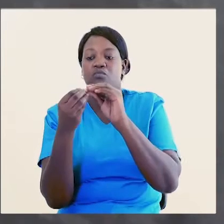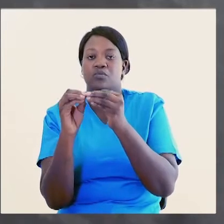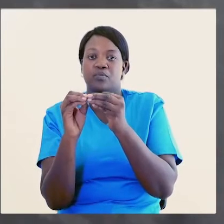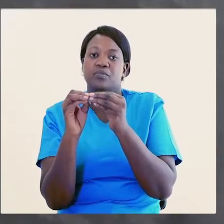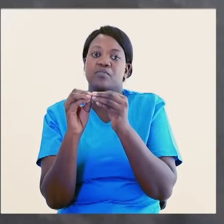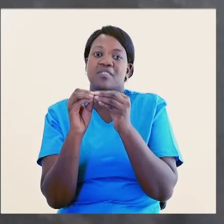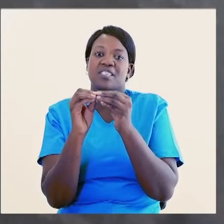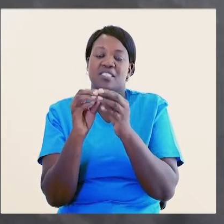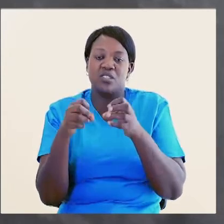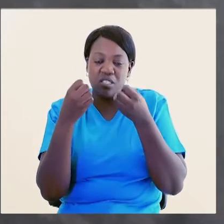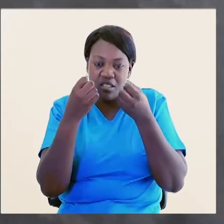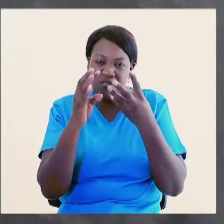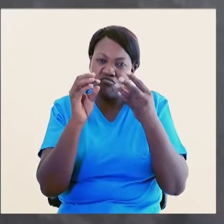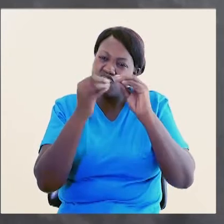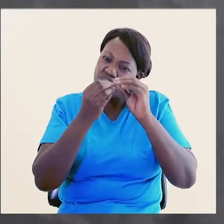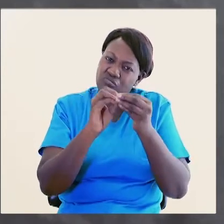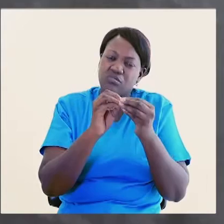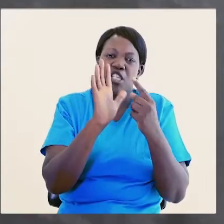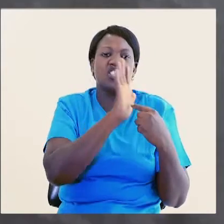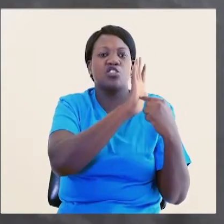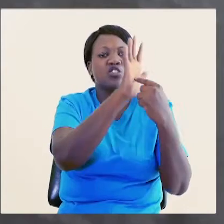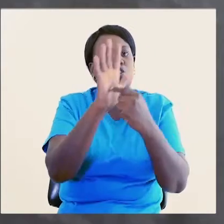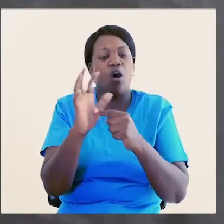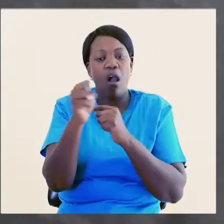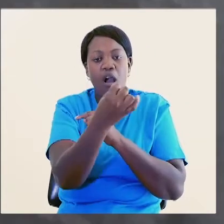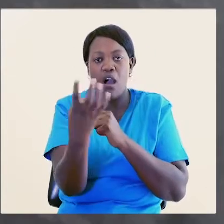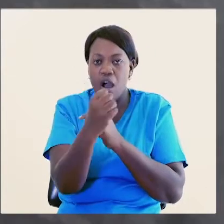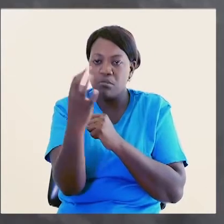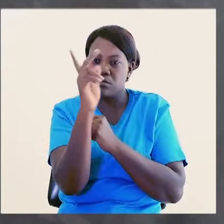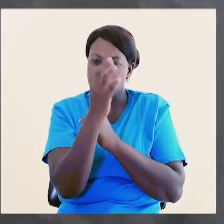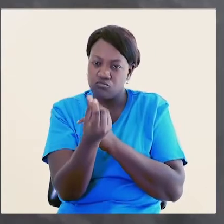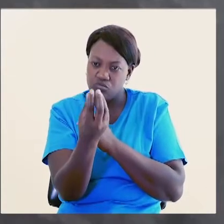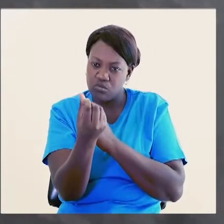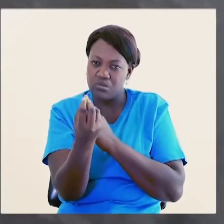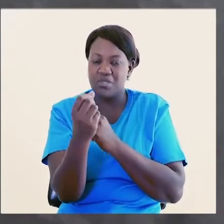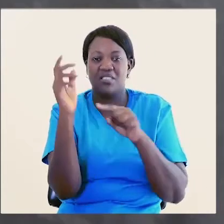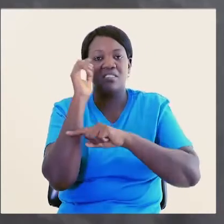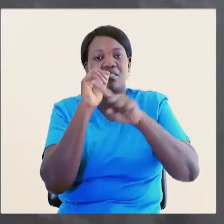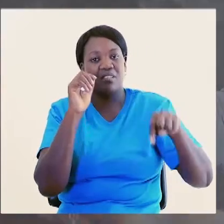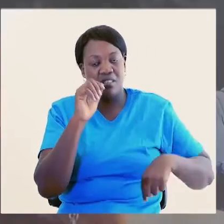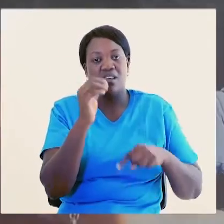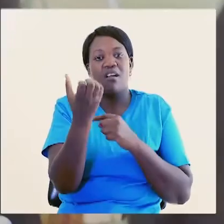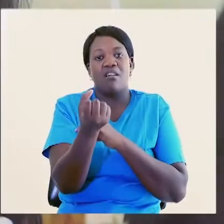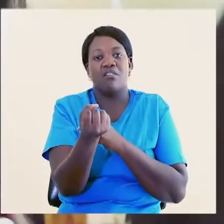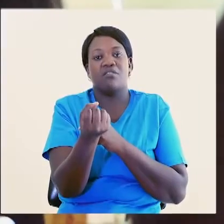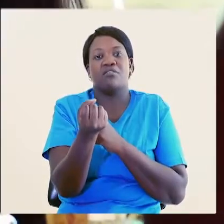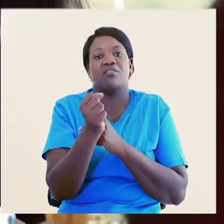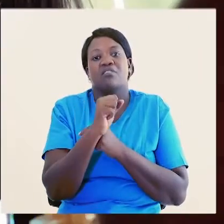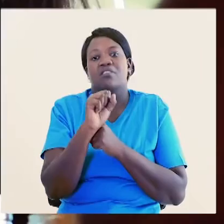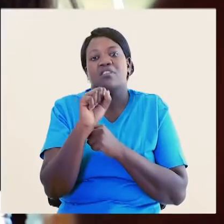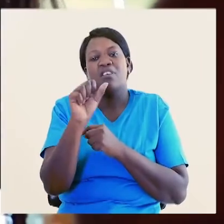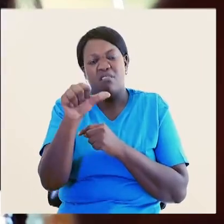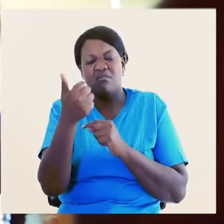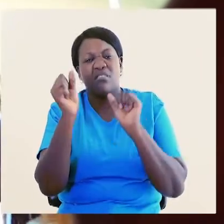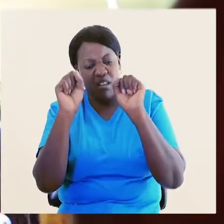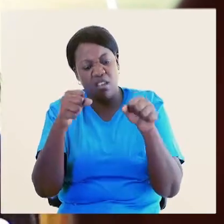This provides an average figure showing how much wealth each person in a country receives. There's another measure that